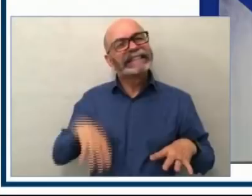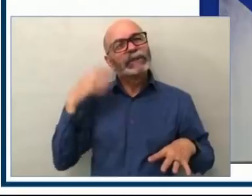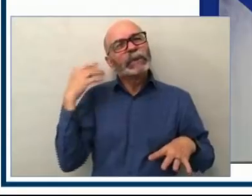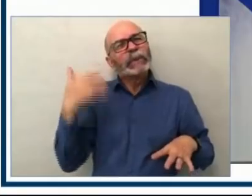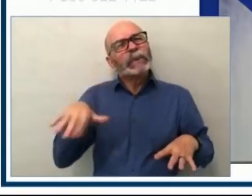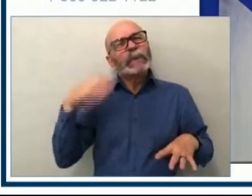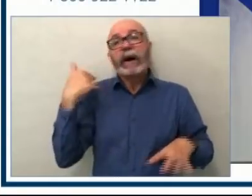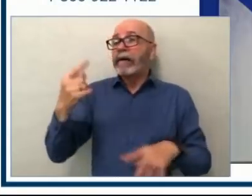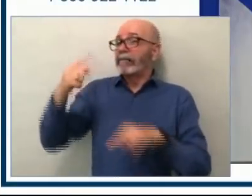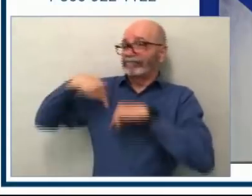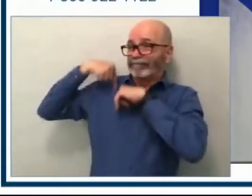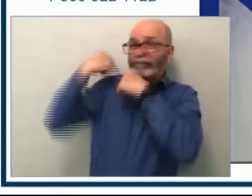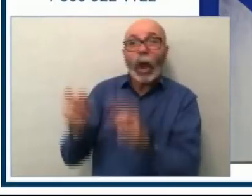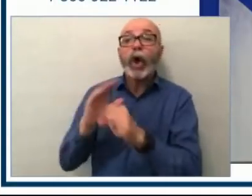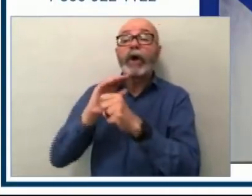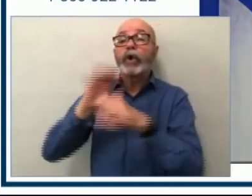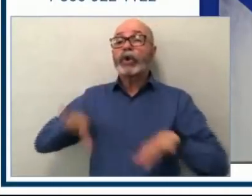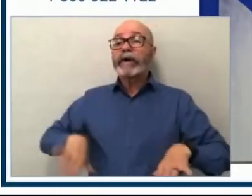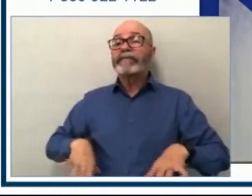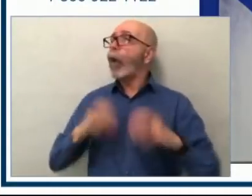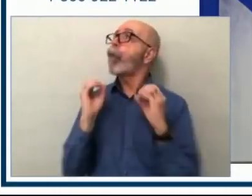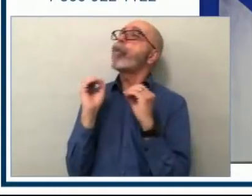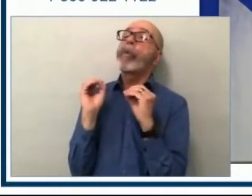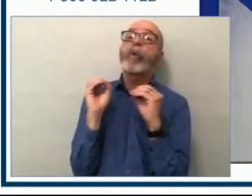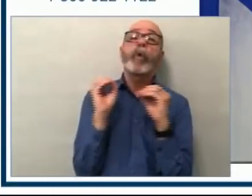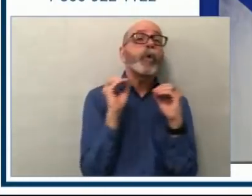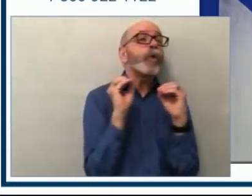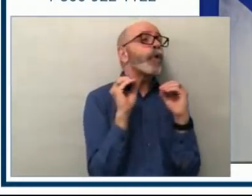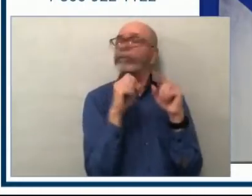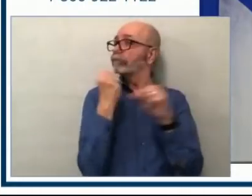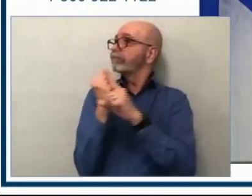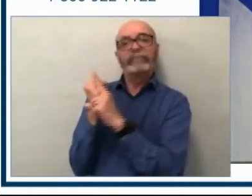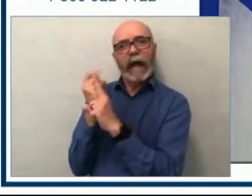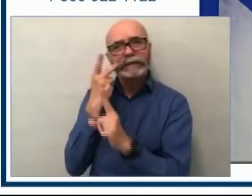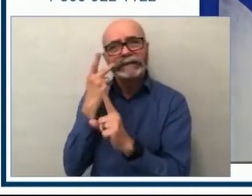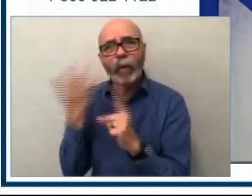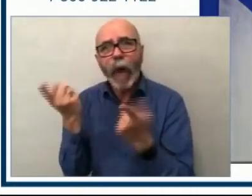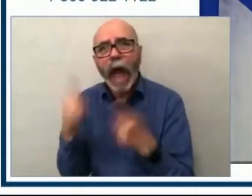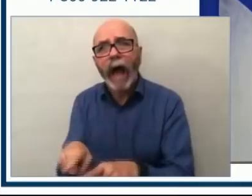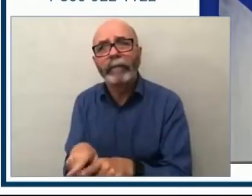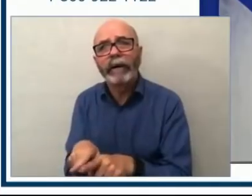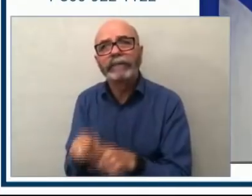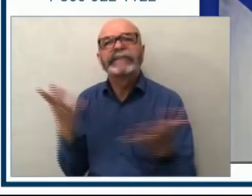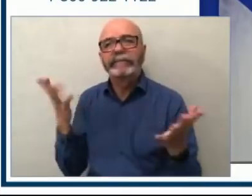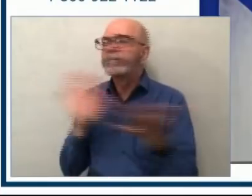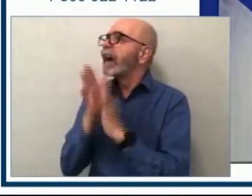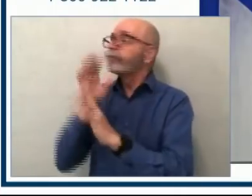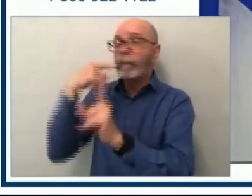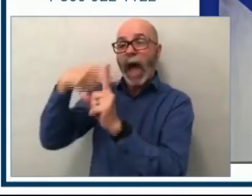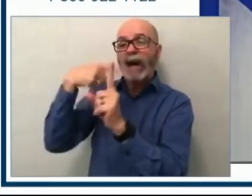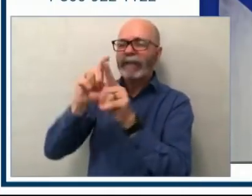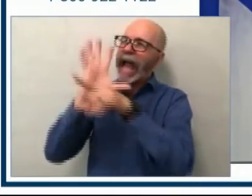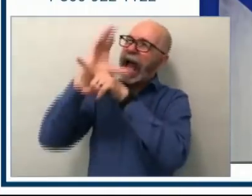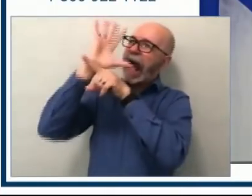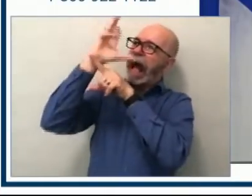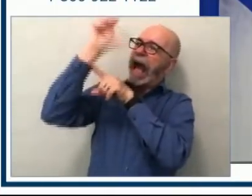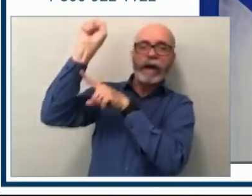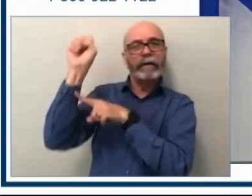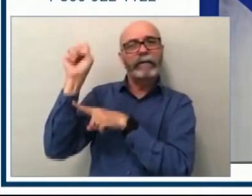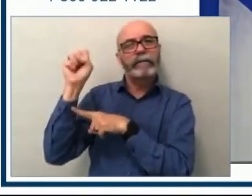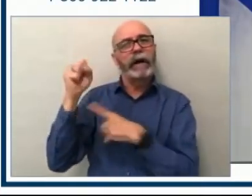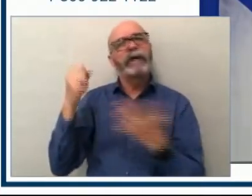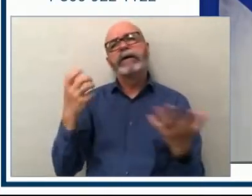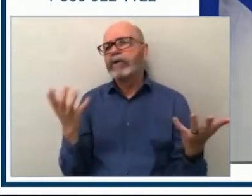so long, and in a matter of days, their active cases climbed exponentially. I don't want to target any one